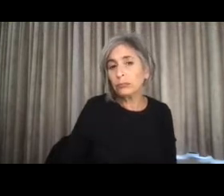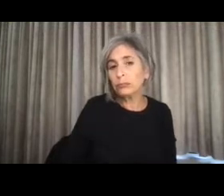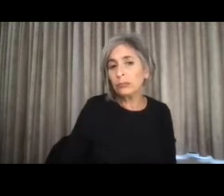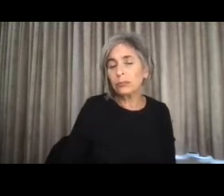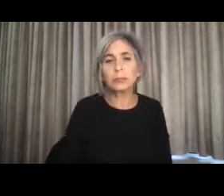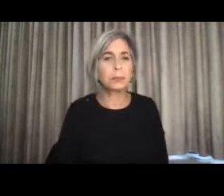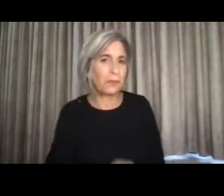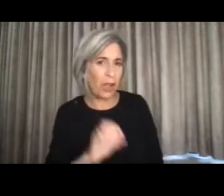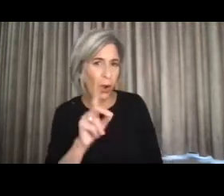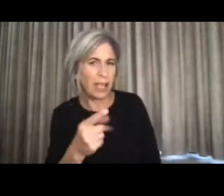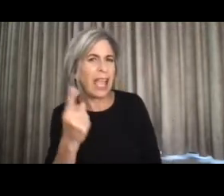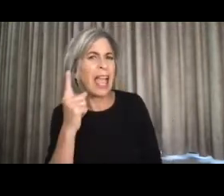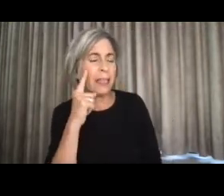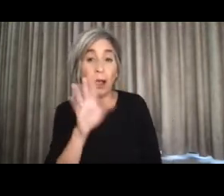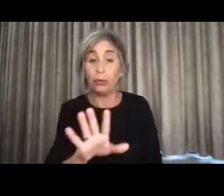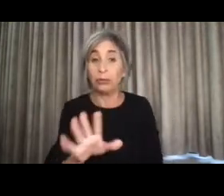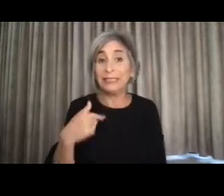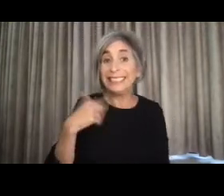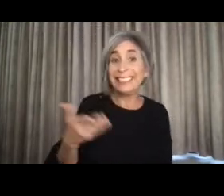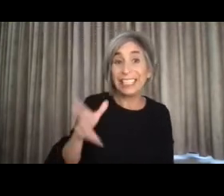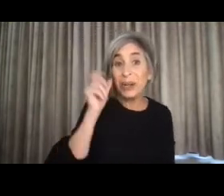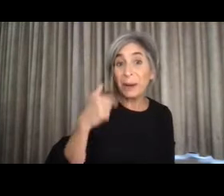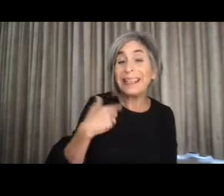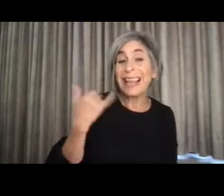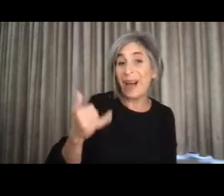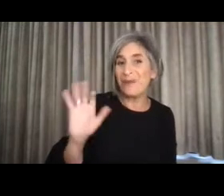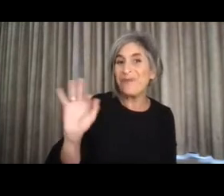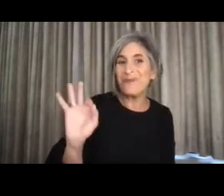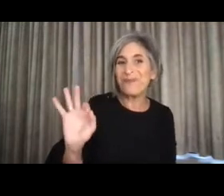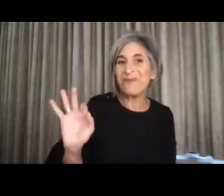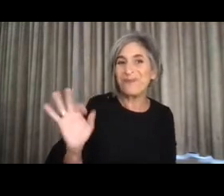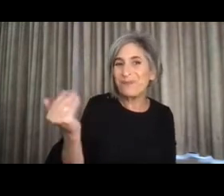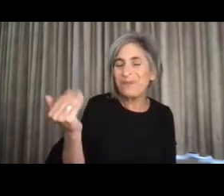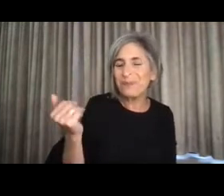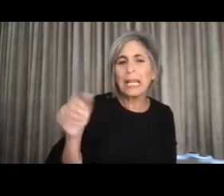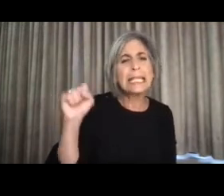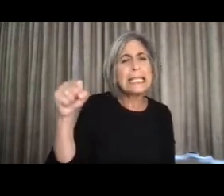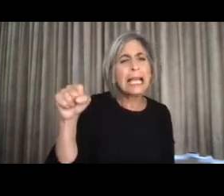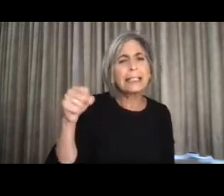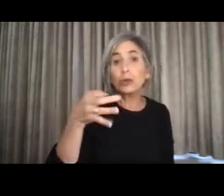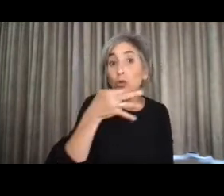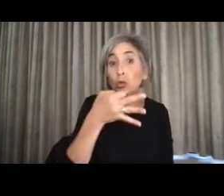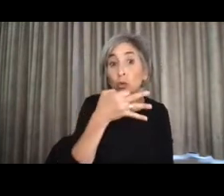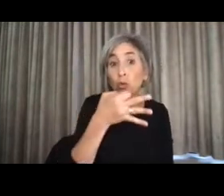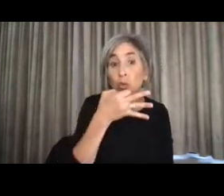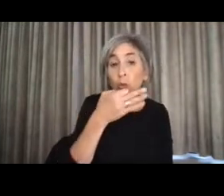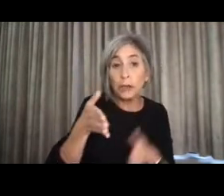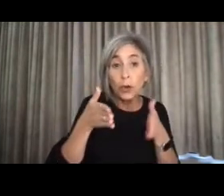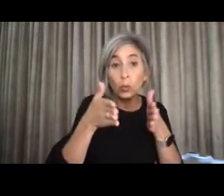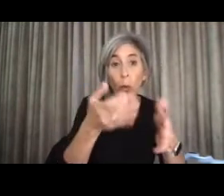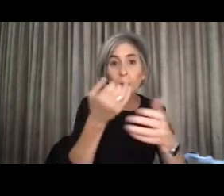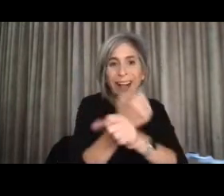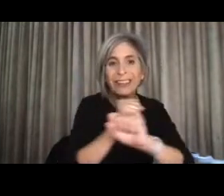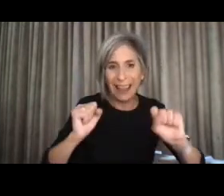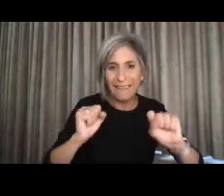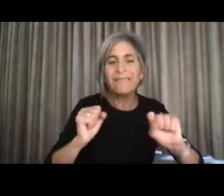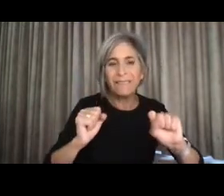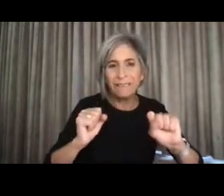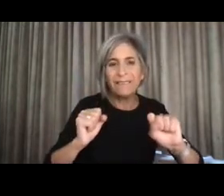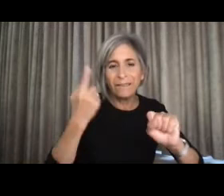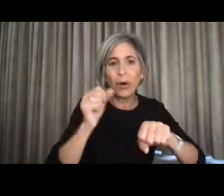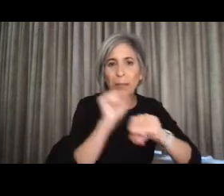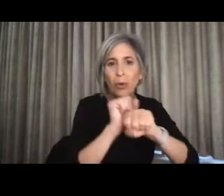Okay, I'll take it. I think that. Oh, yeah, you hear me now? That's there you Mario. go, Sorry great. about that. Yeah, as soon as the roads are safe for our employees